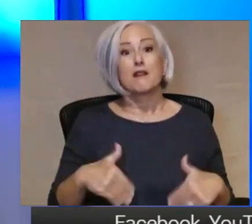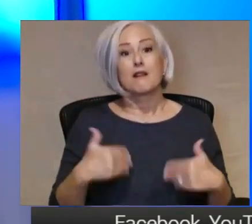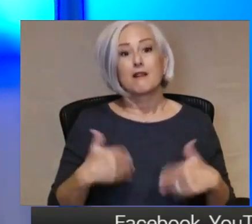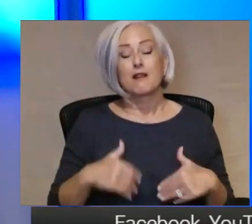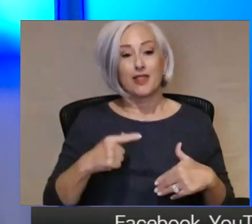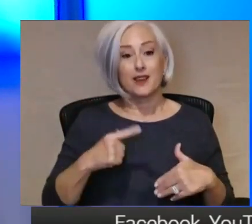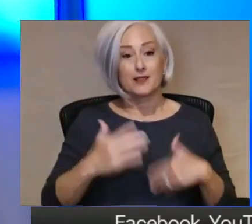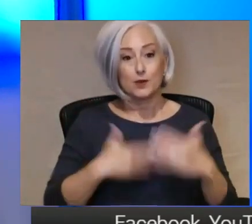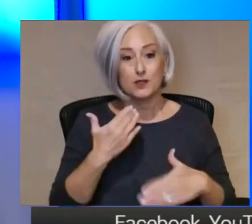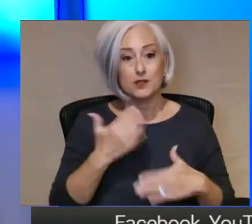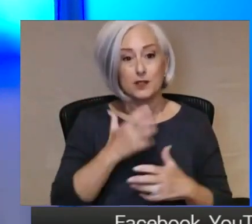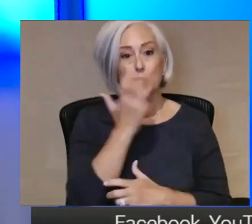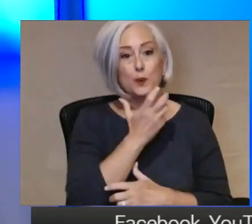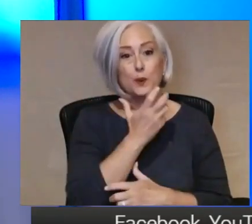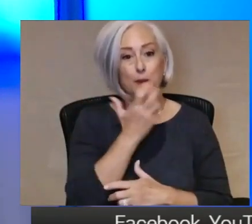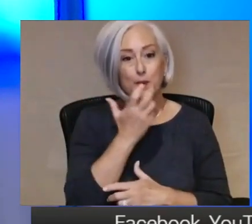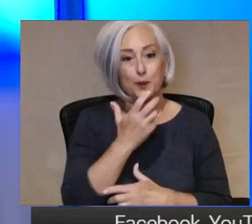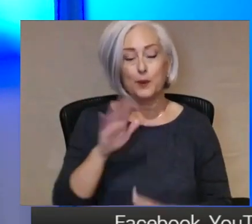story.